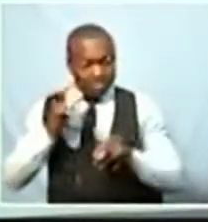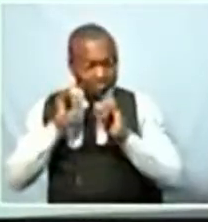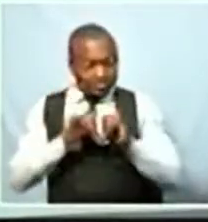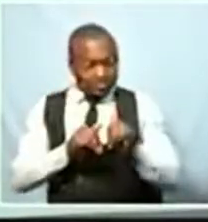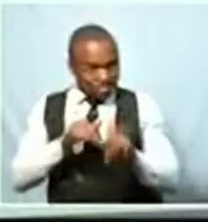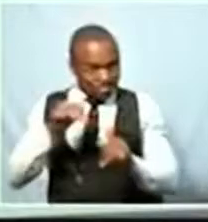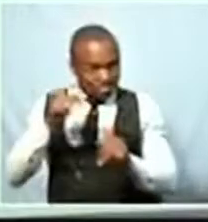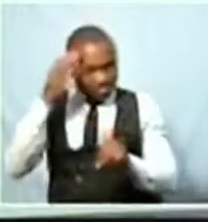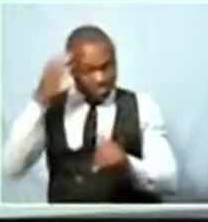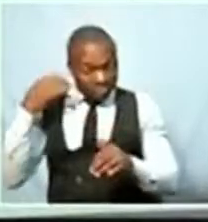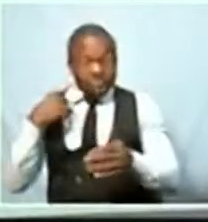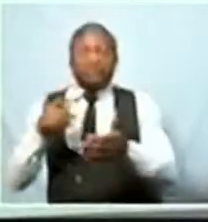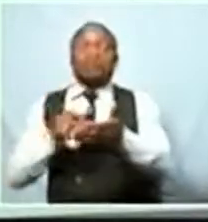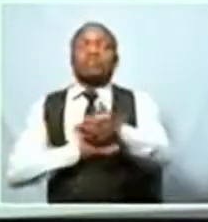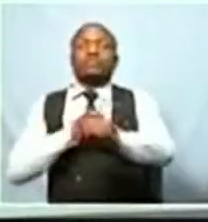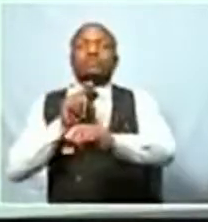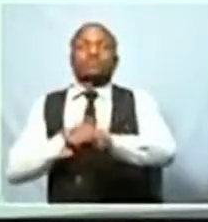time.